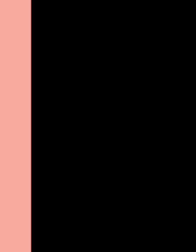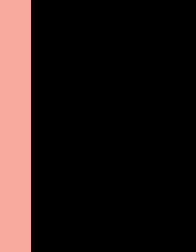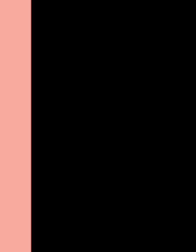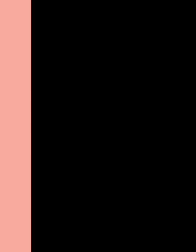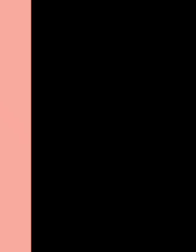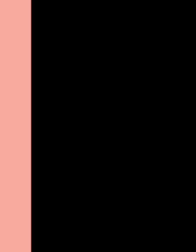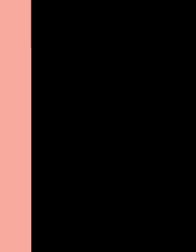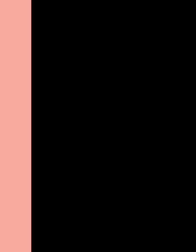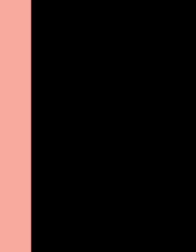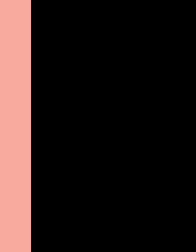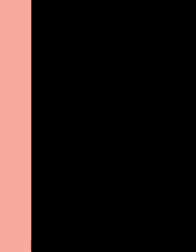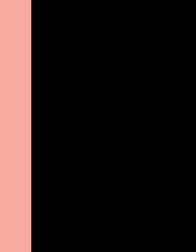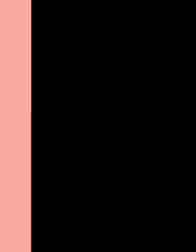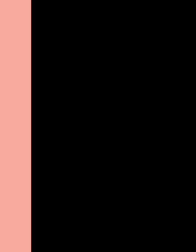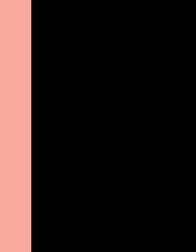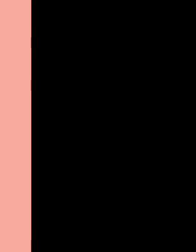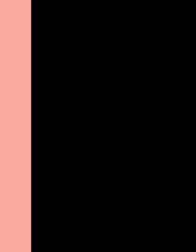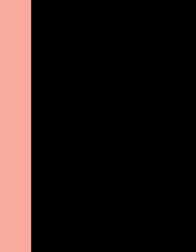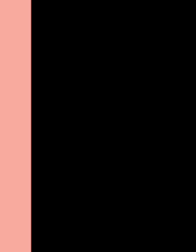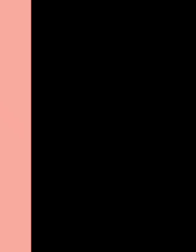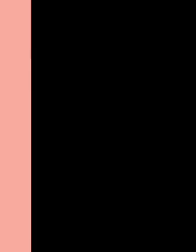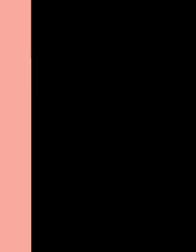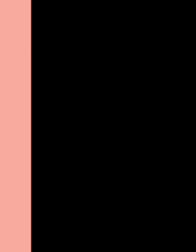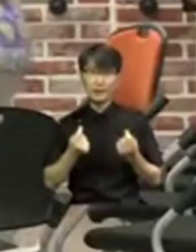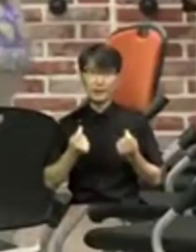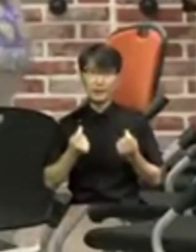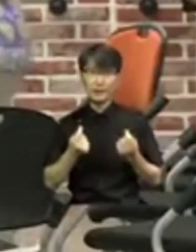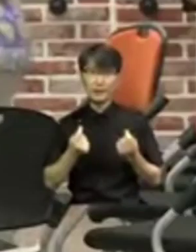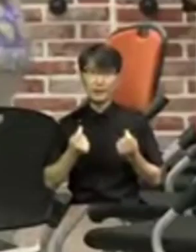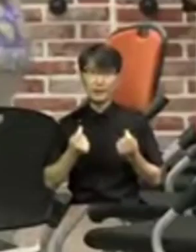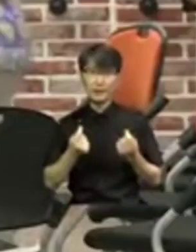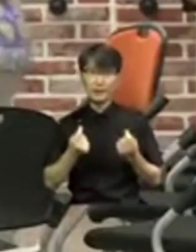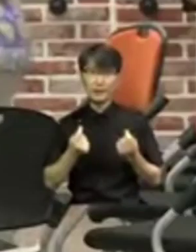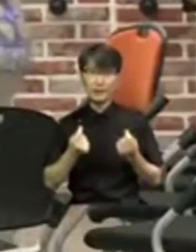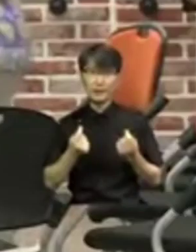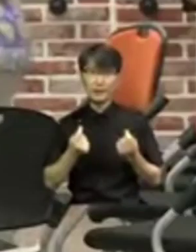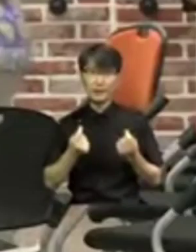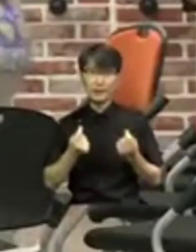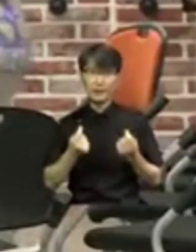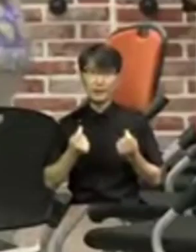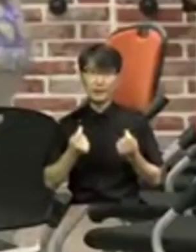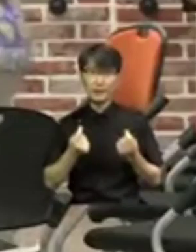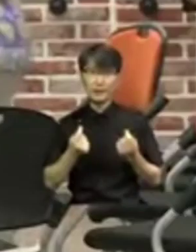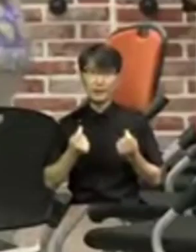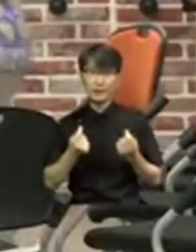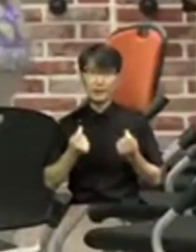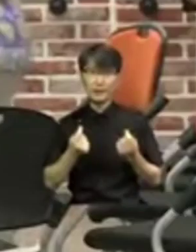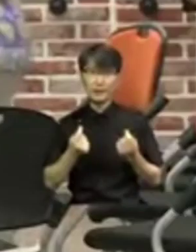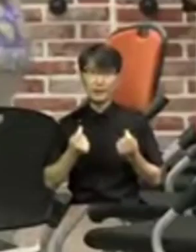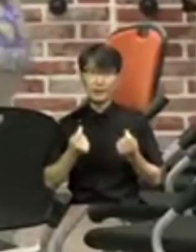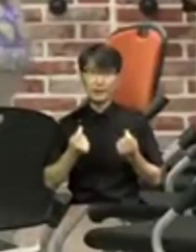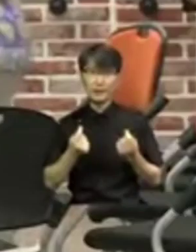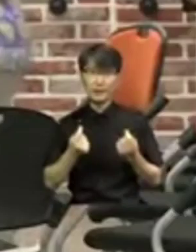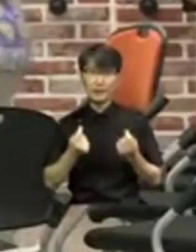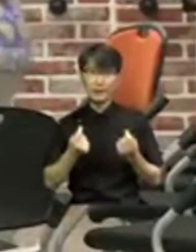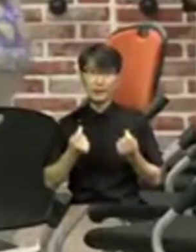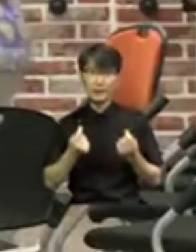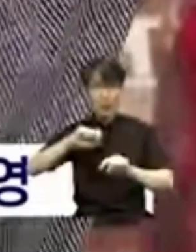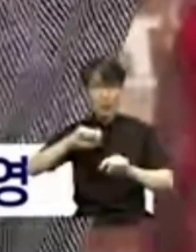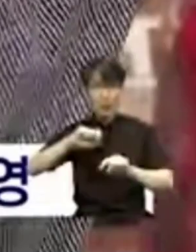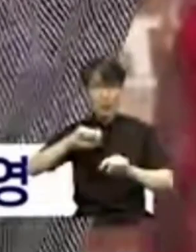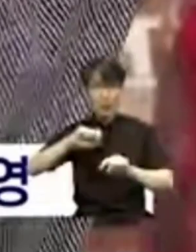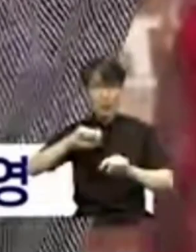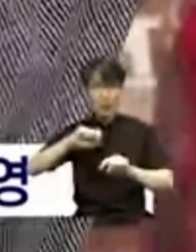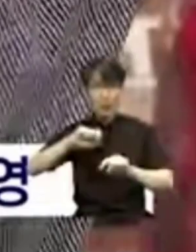Everything I wanna know at all. I'd spend 10,000 hours